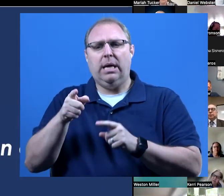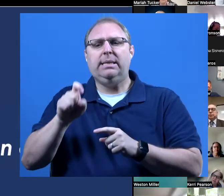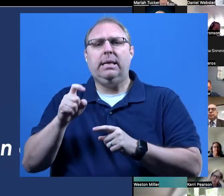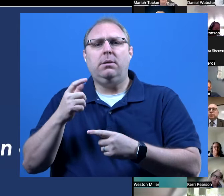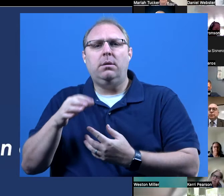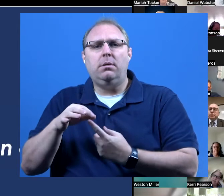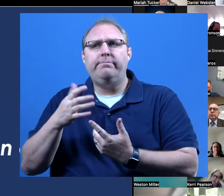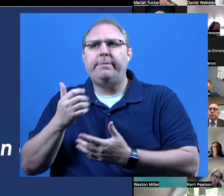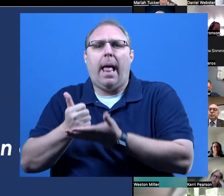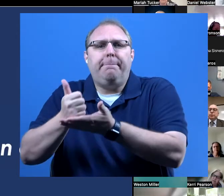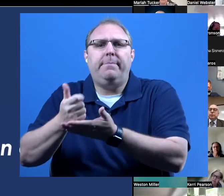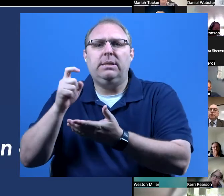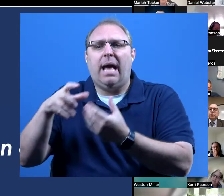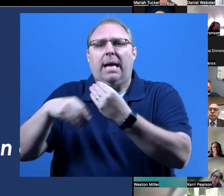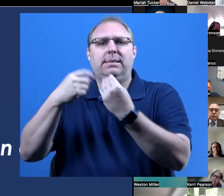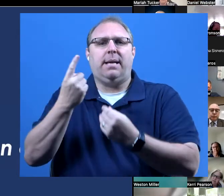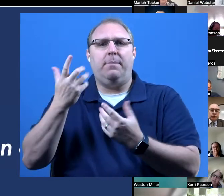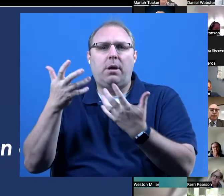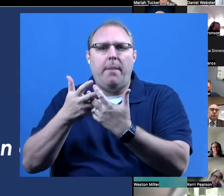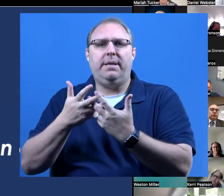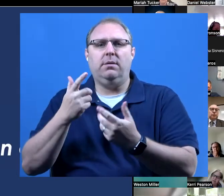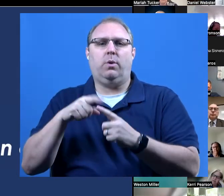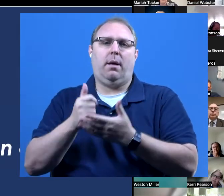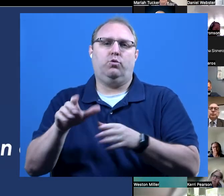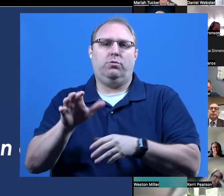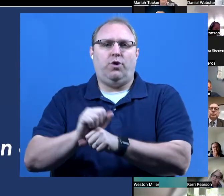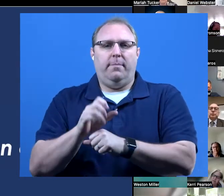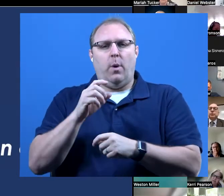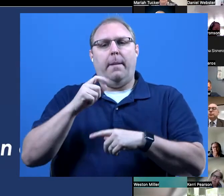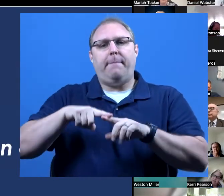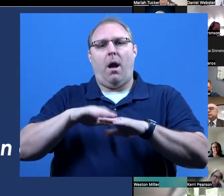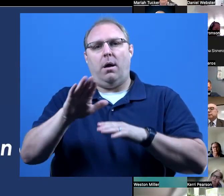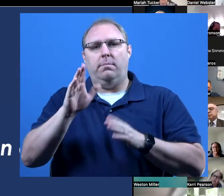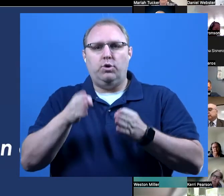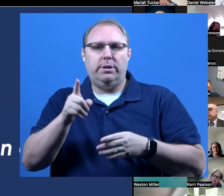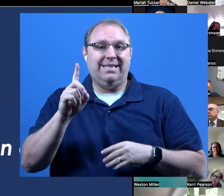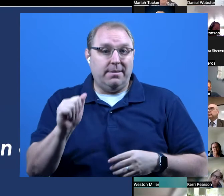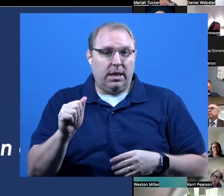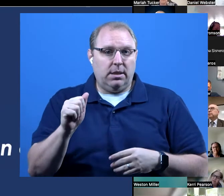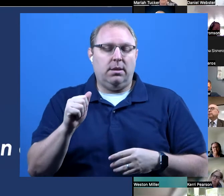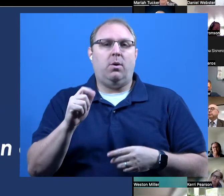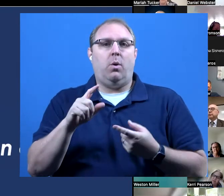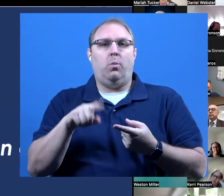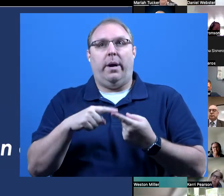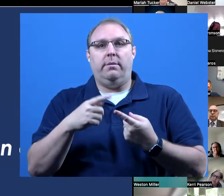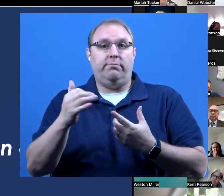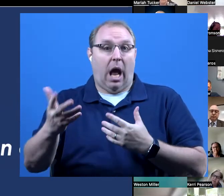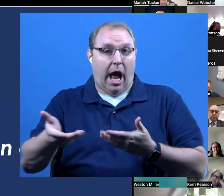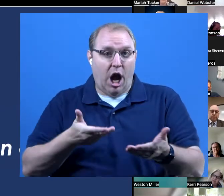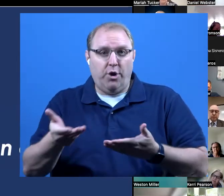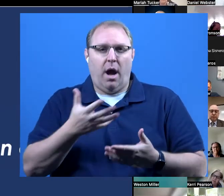hiring practices and normal ongoing employment practices. So that's what it is. It's an